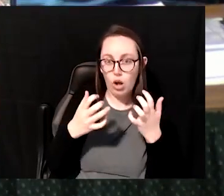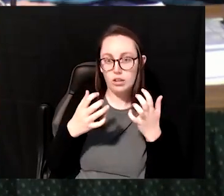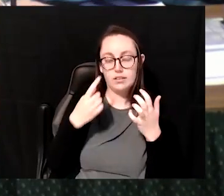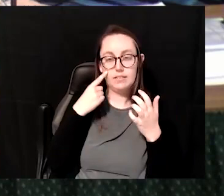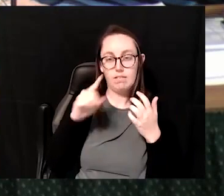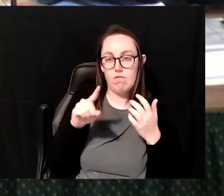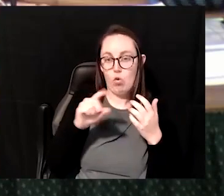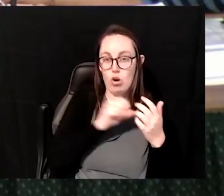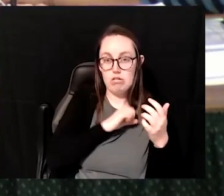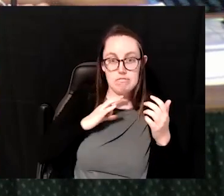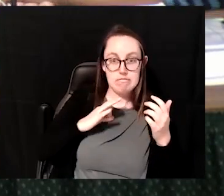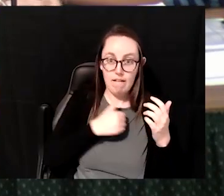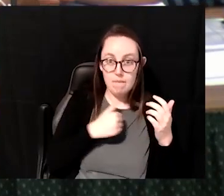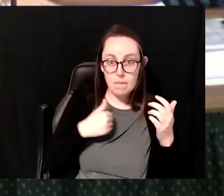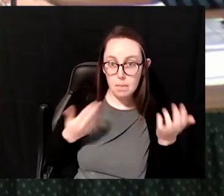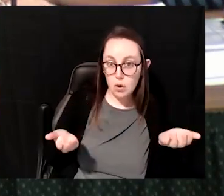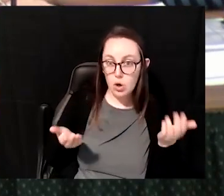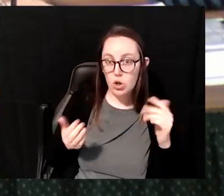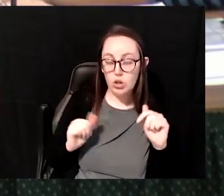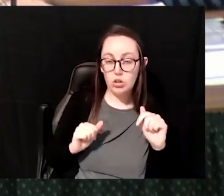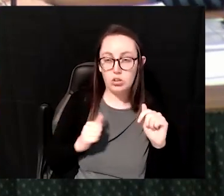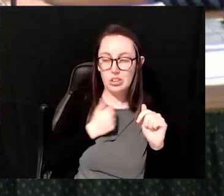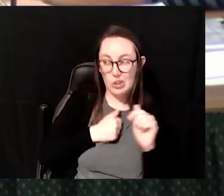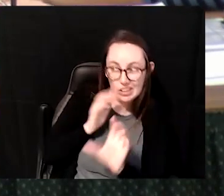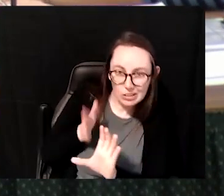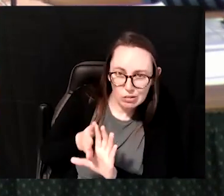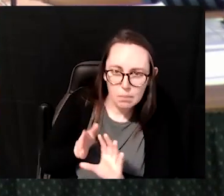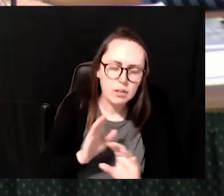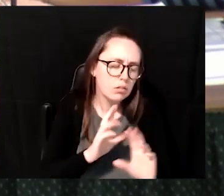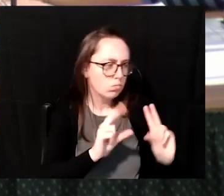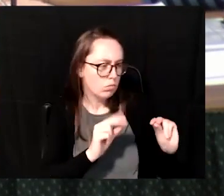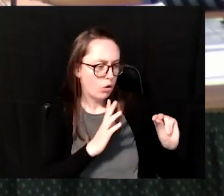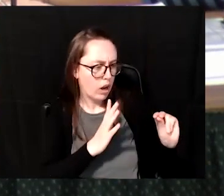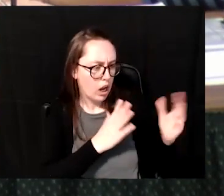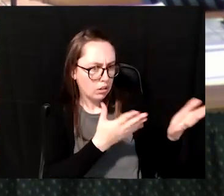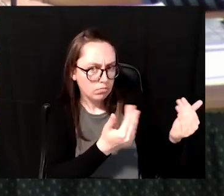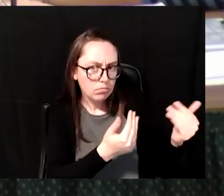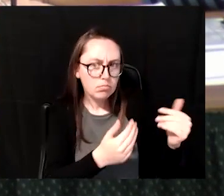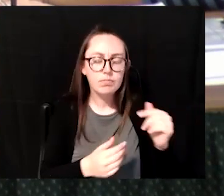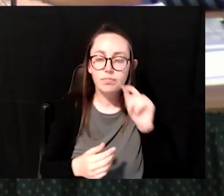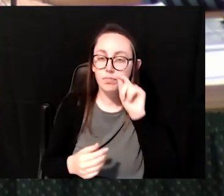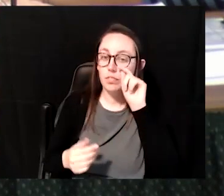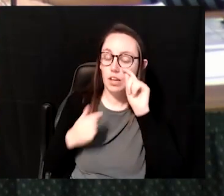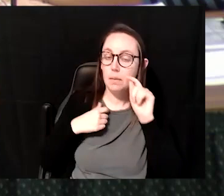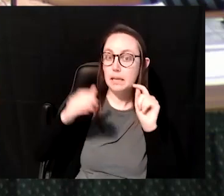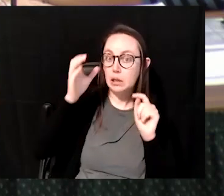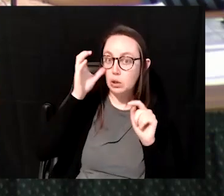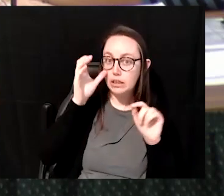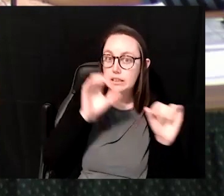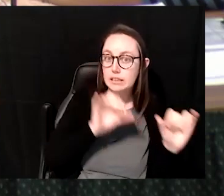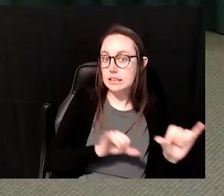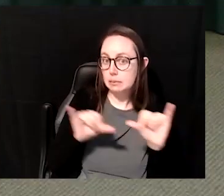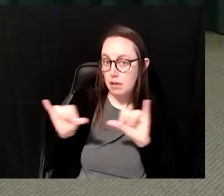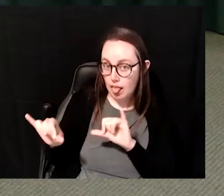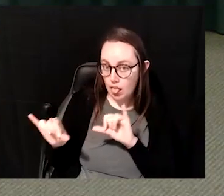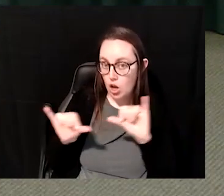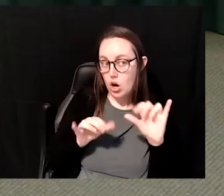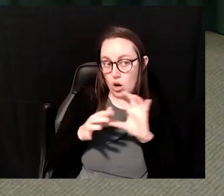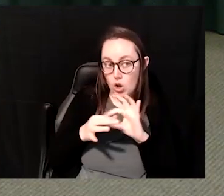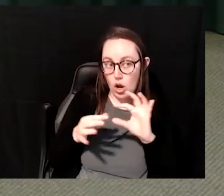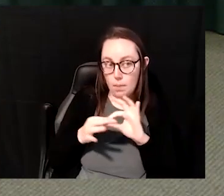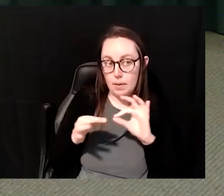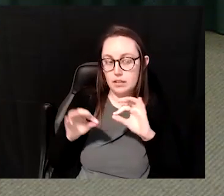uh but no I'm happy to yeah I'm hearing I'm hearing um similarities between two sides here of